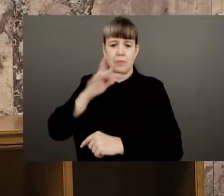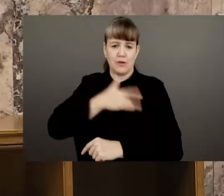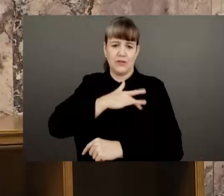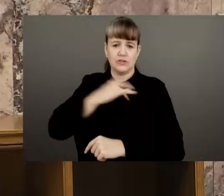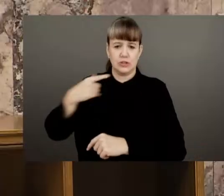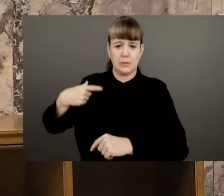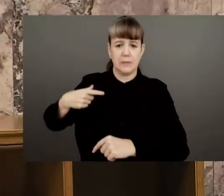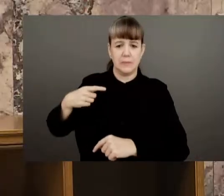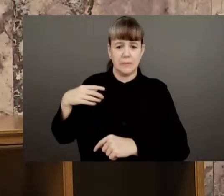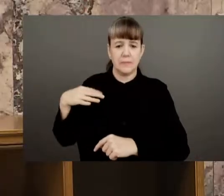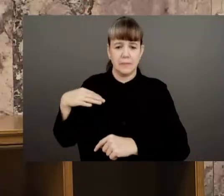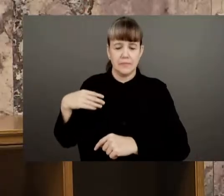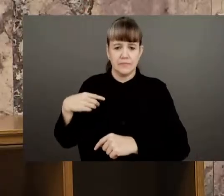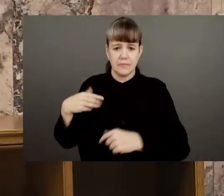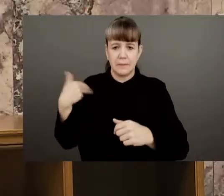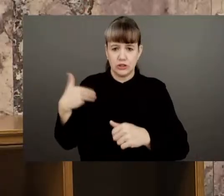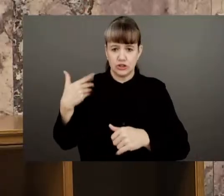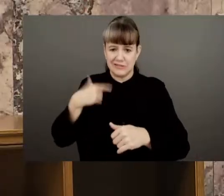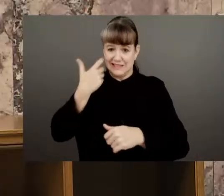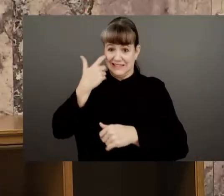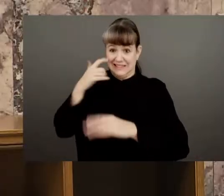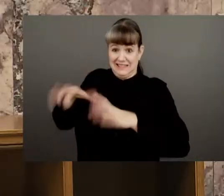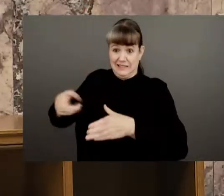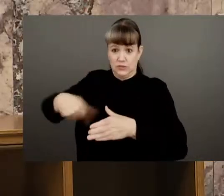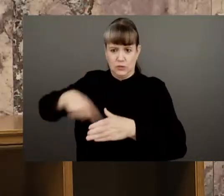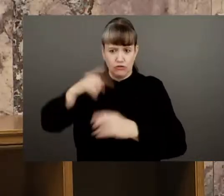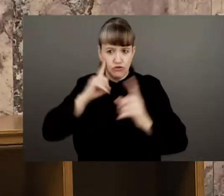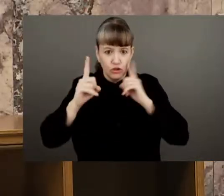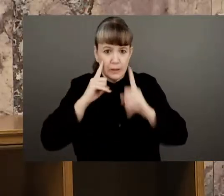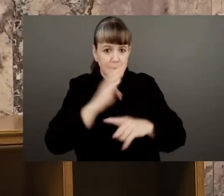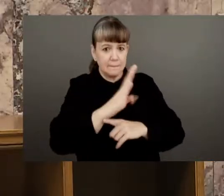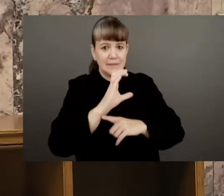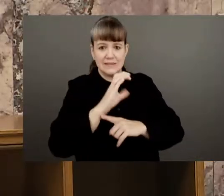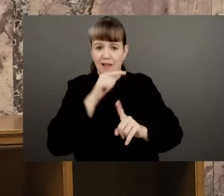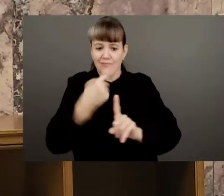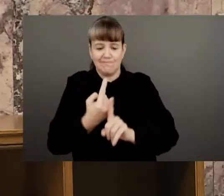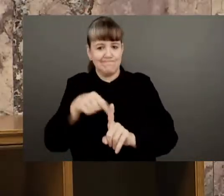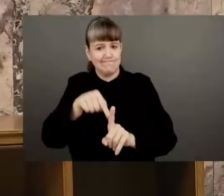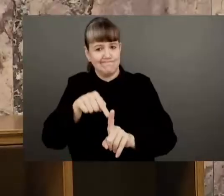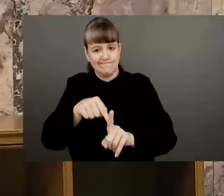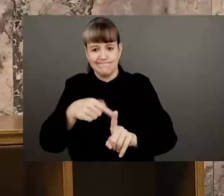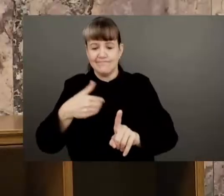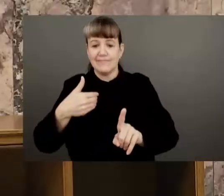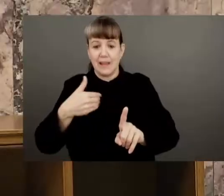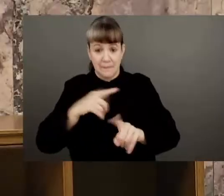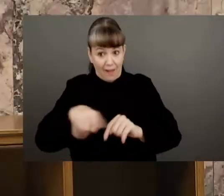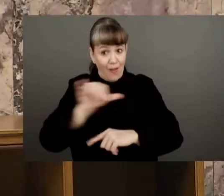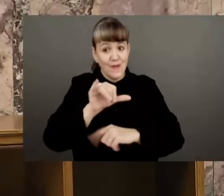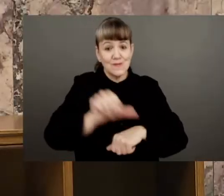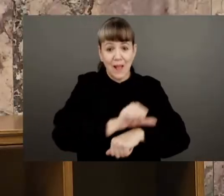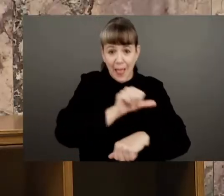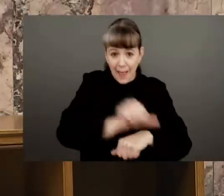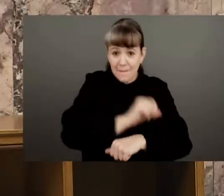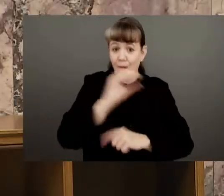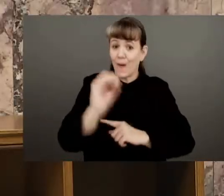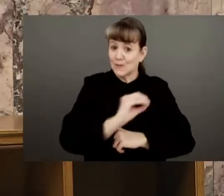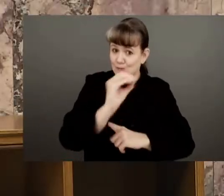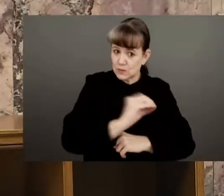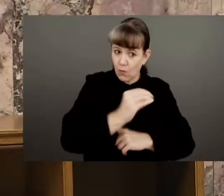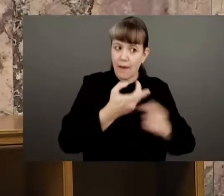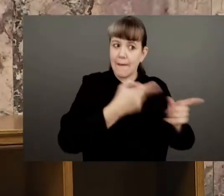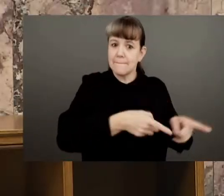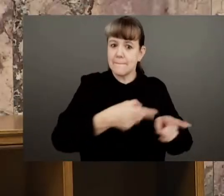in Alberta and Ontario. BC, however, is taking a leadership role in the country in